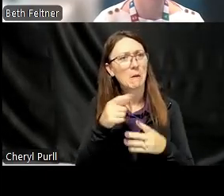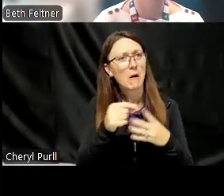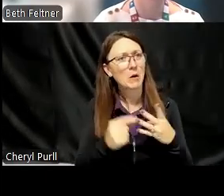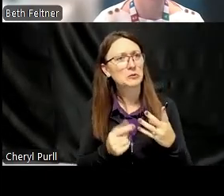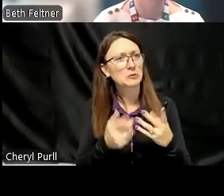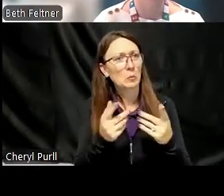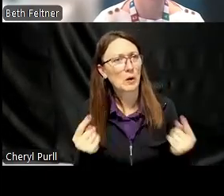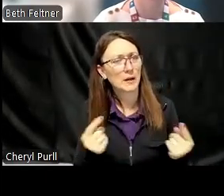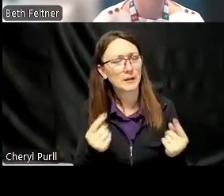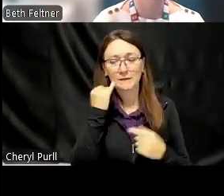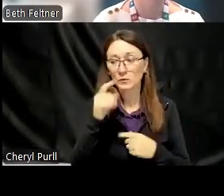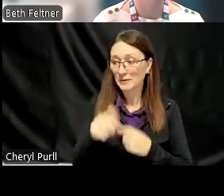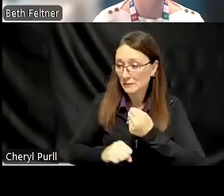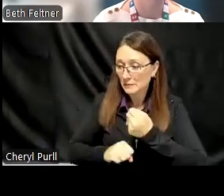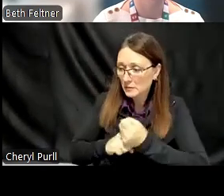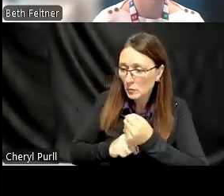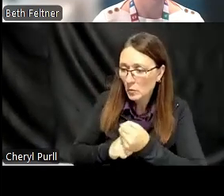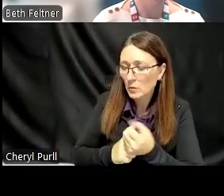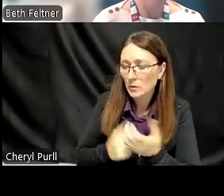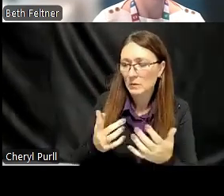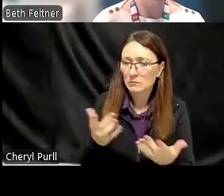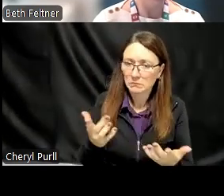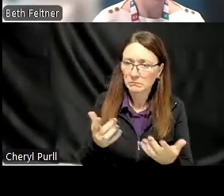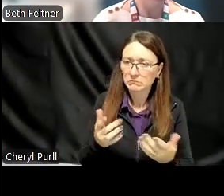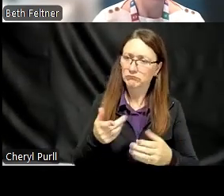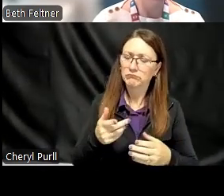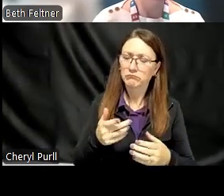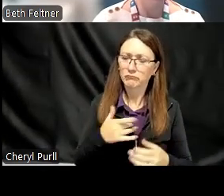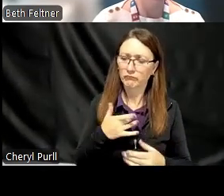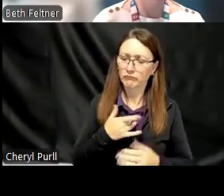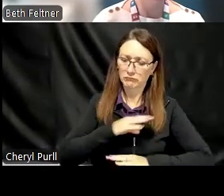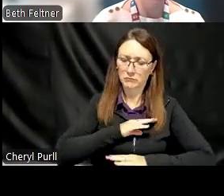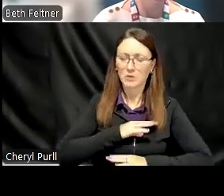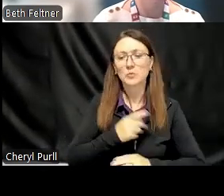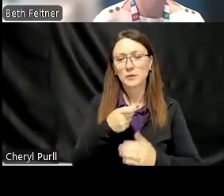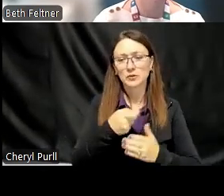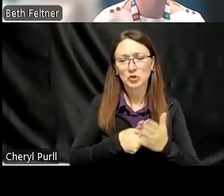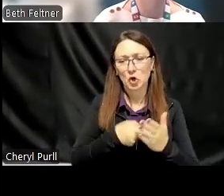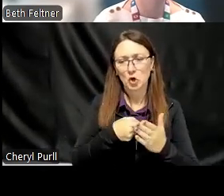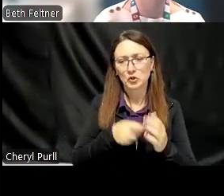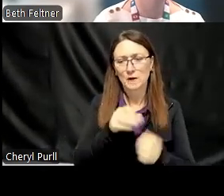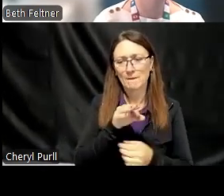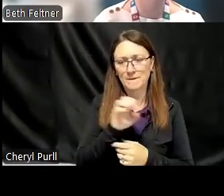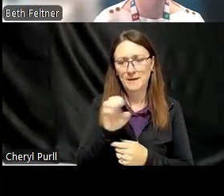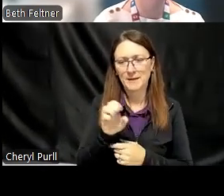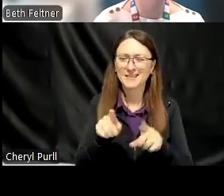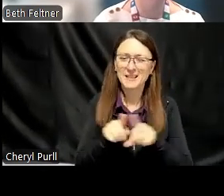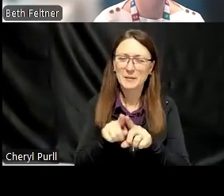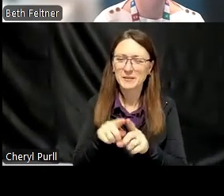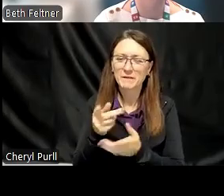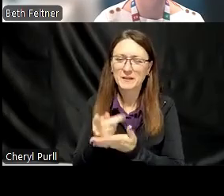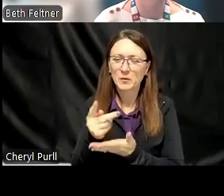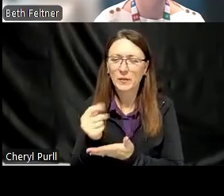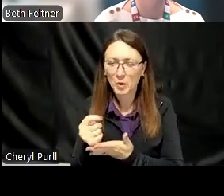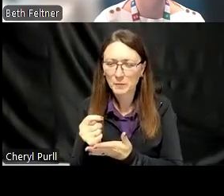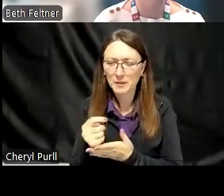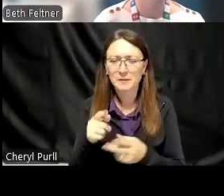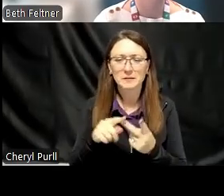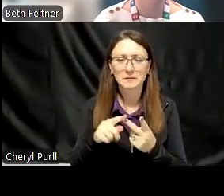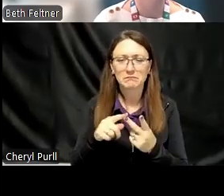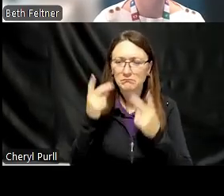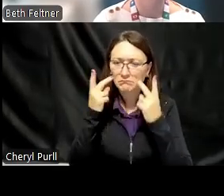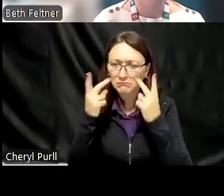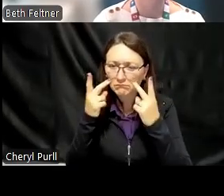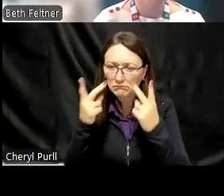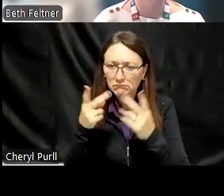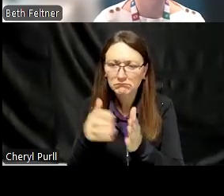you need support. And so, yeah, we charge a similar fee to seeing a physio, optometrist, or other